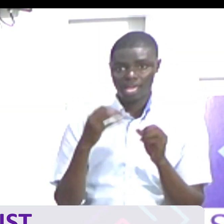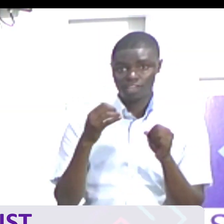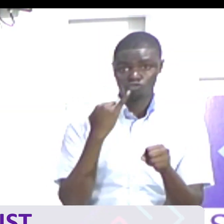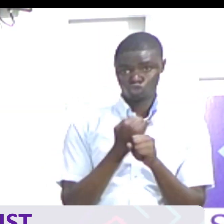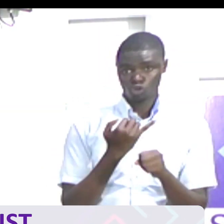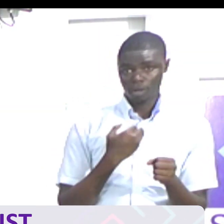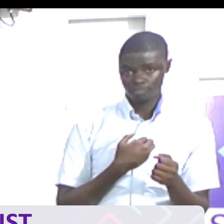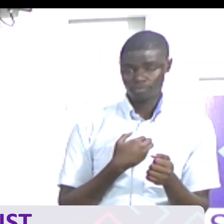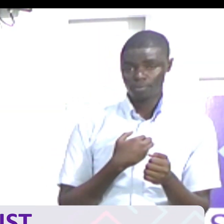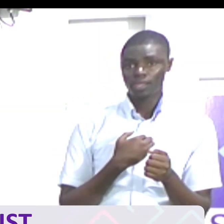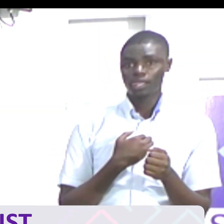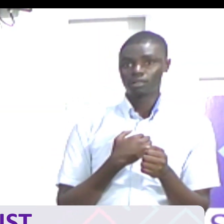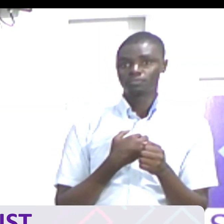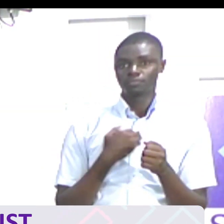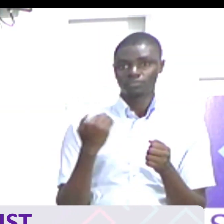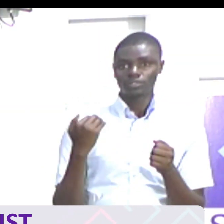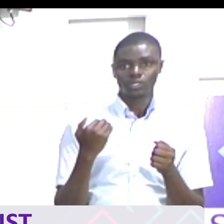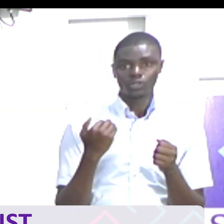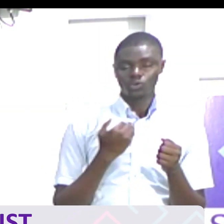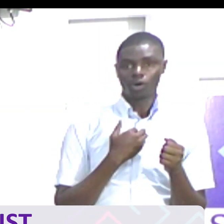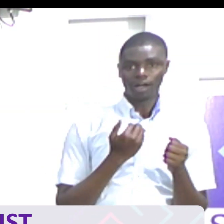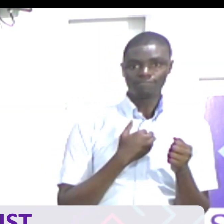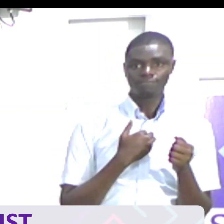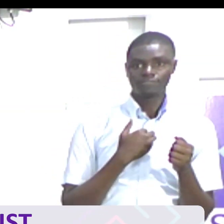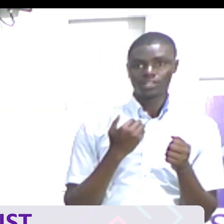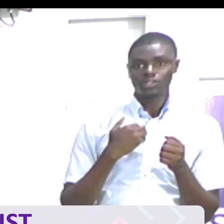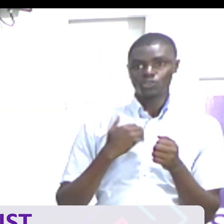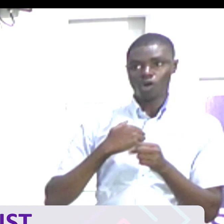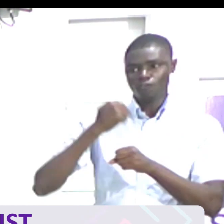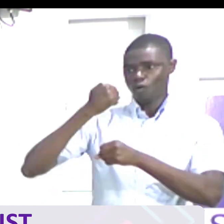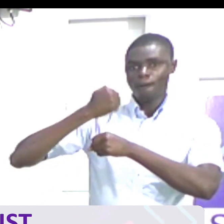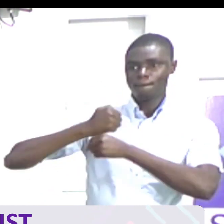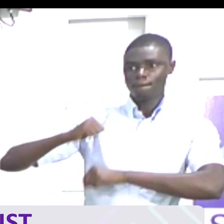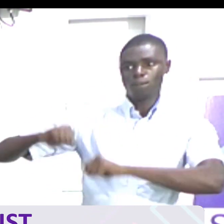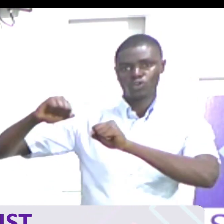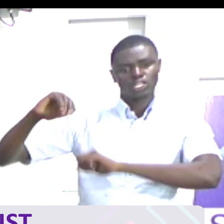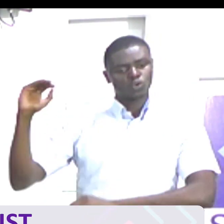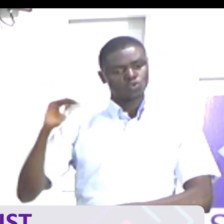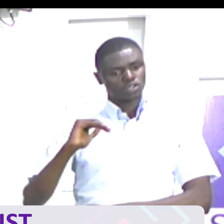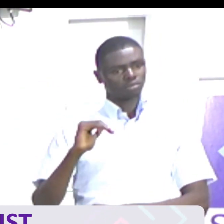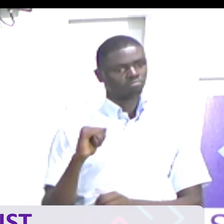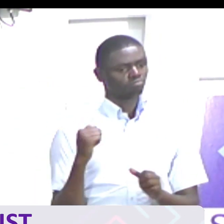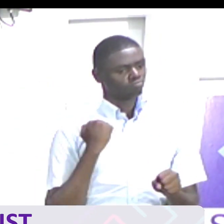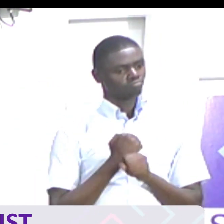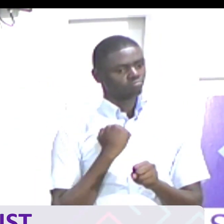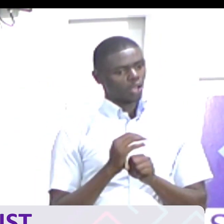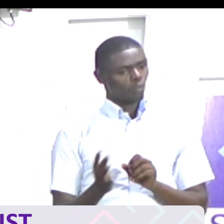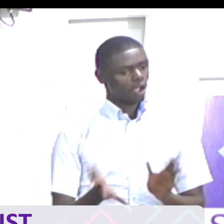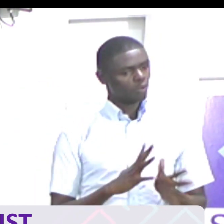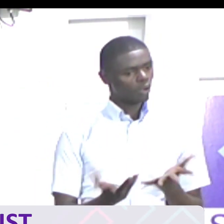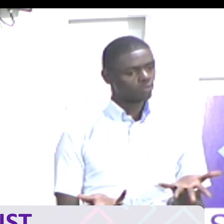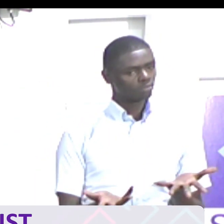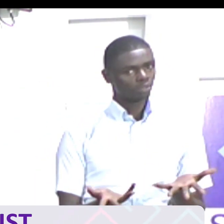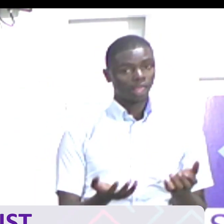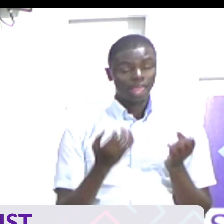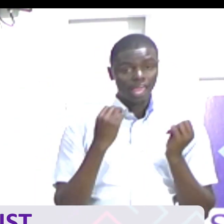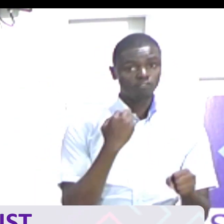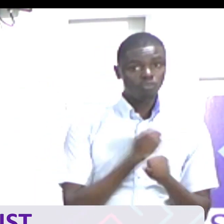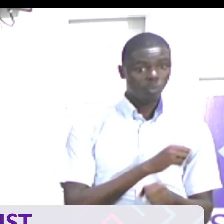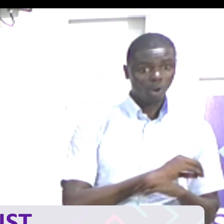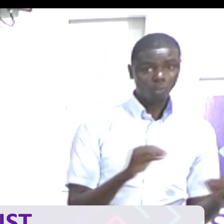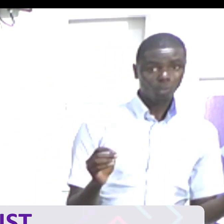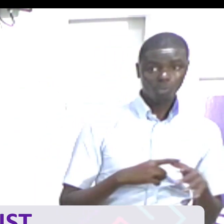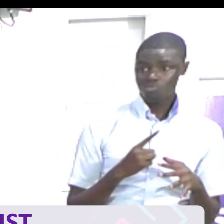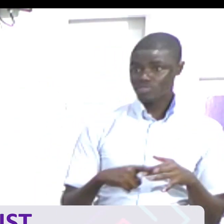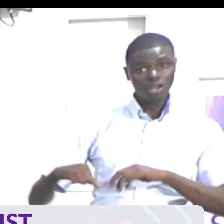wera, uko na mbigi hapa na kuta. Perform atakuuliza wewe rada hii shughuli itakuwa wapi? Unajua hapo hivi ndio